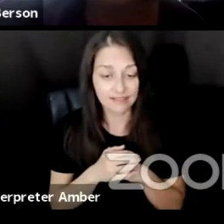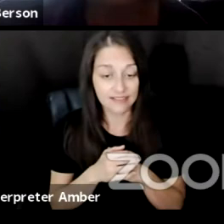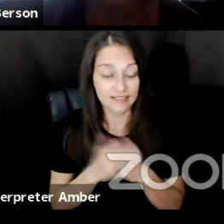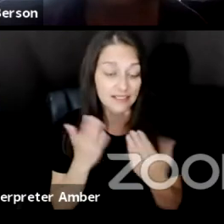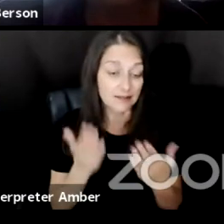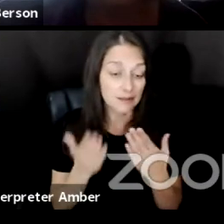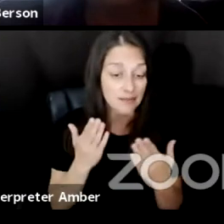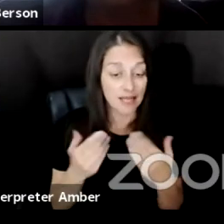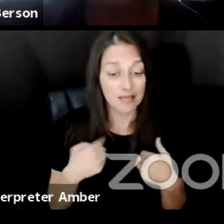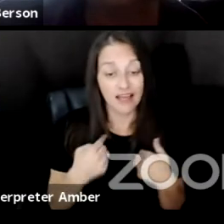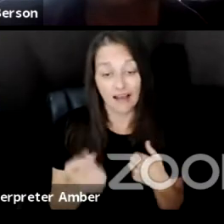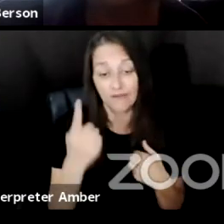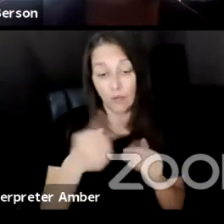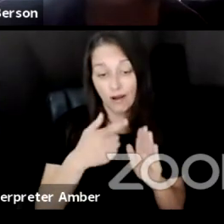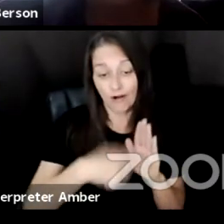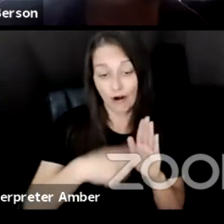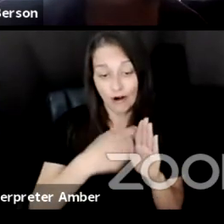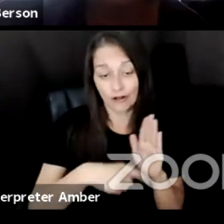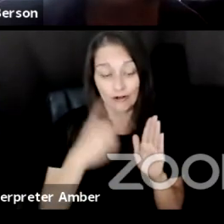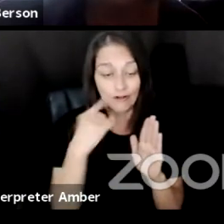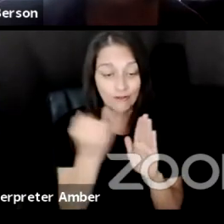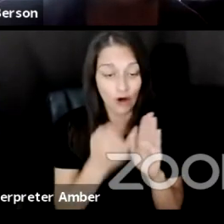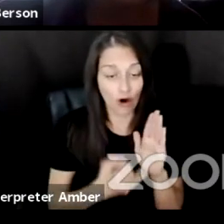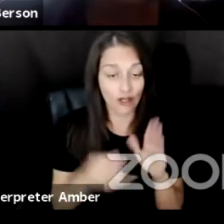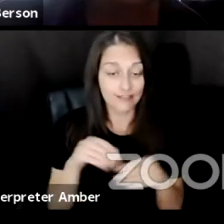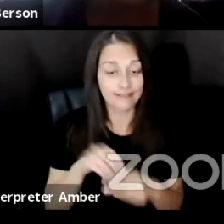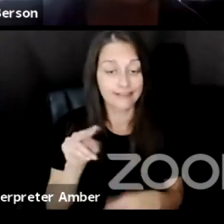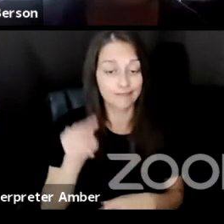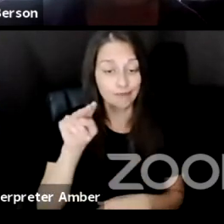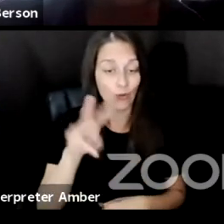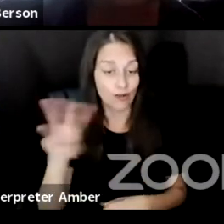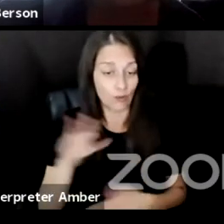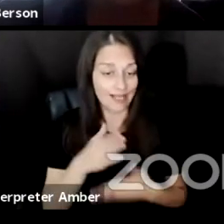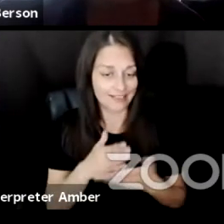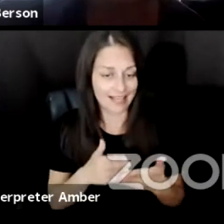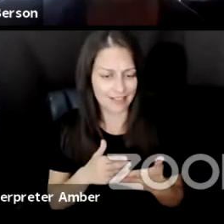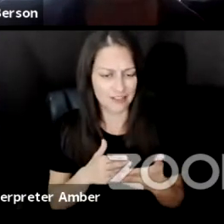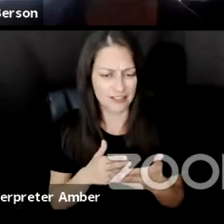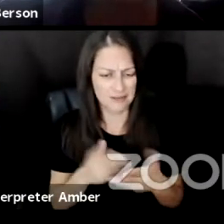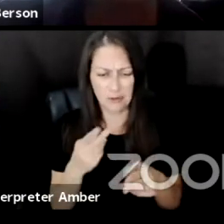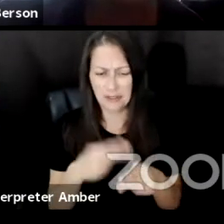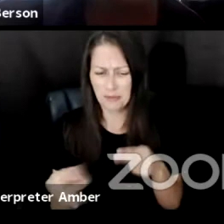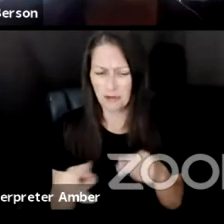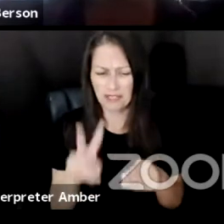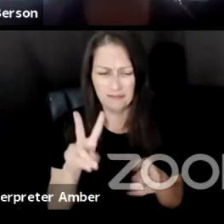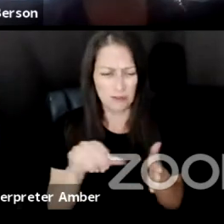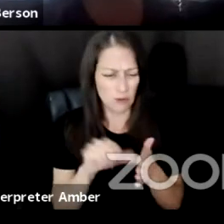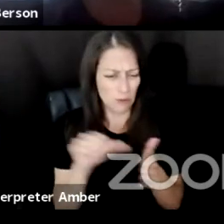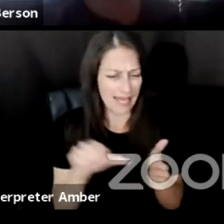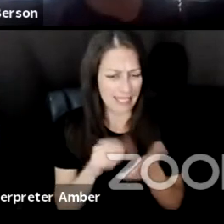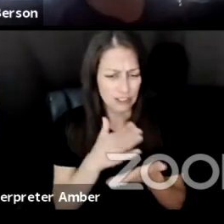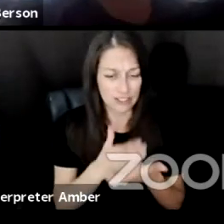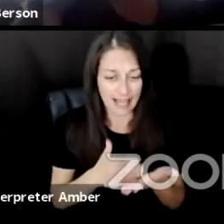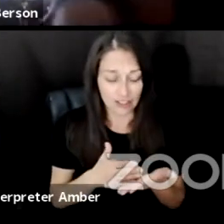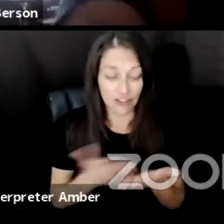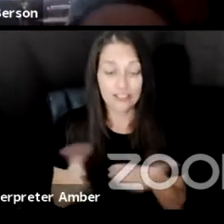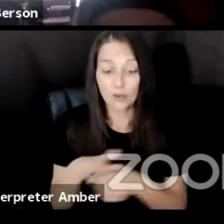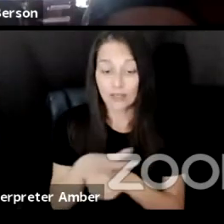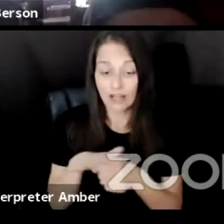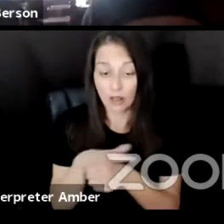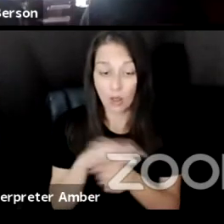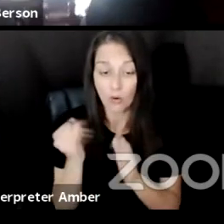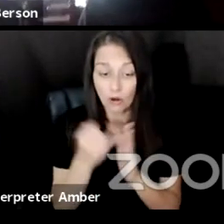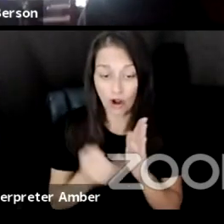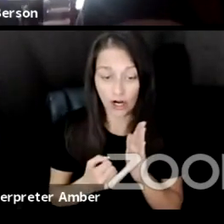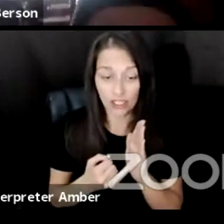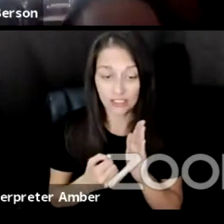the Northwest section, which now is like 2 pages long. So even the local news isn't that important. I spend hundreds of dollars a year